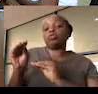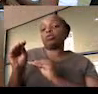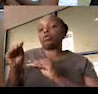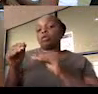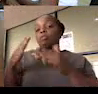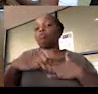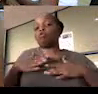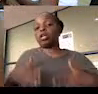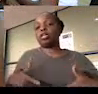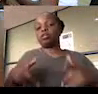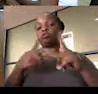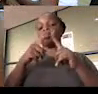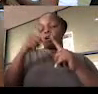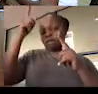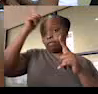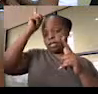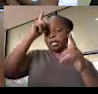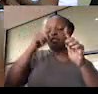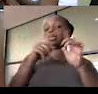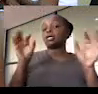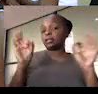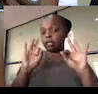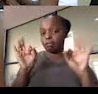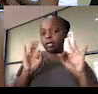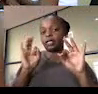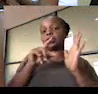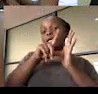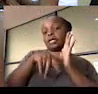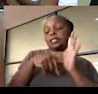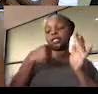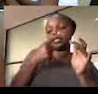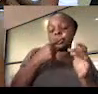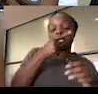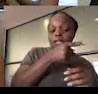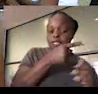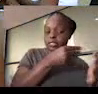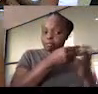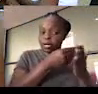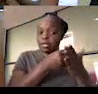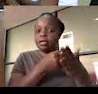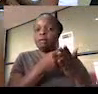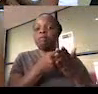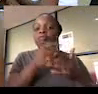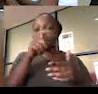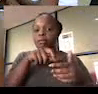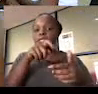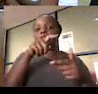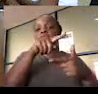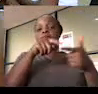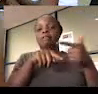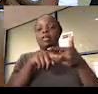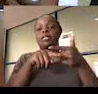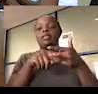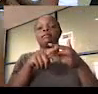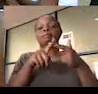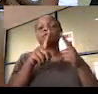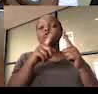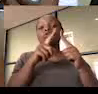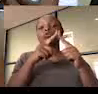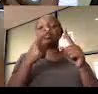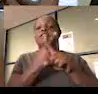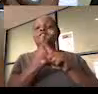to take care of my funeral expenses. So when I went there, I met these guys, and I